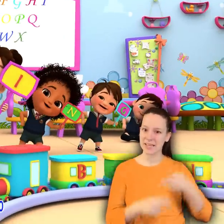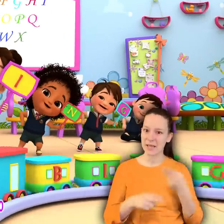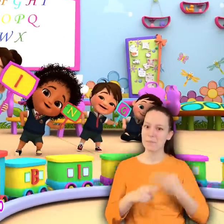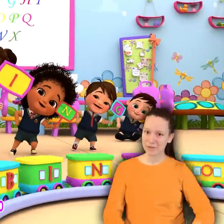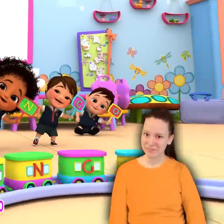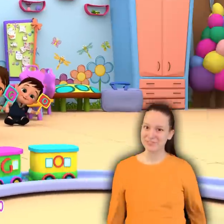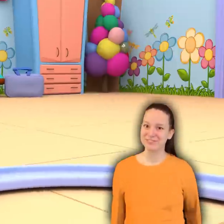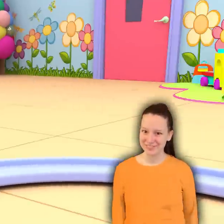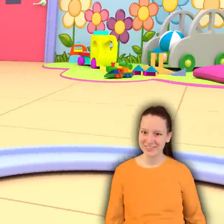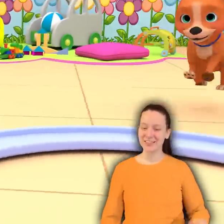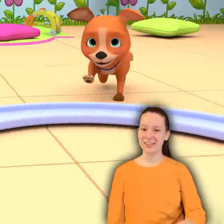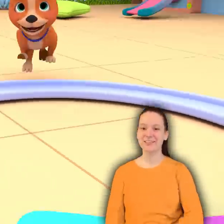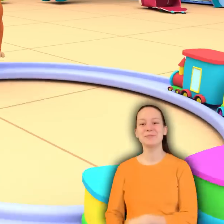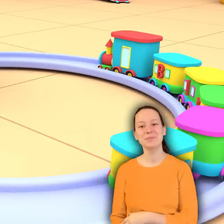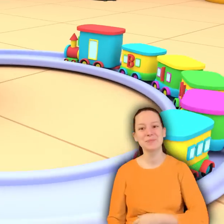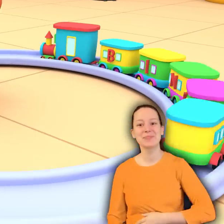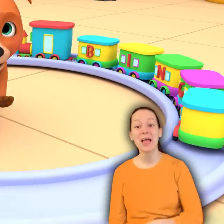who was his name